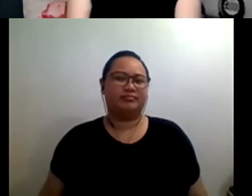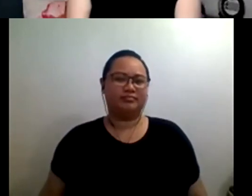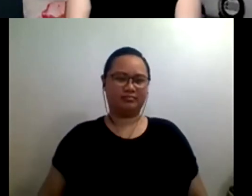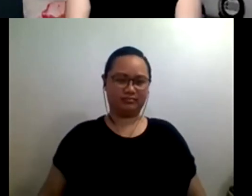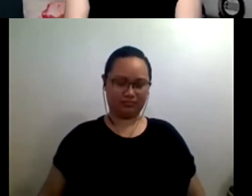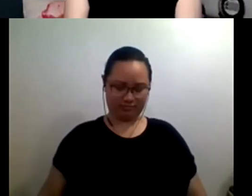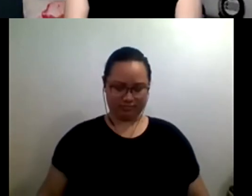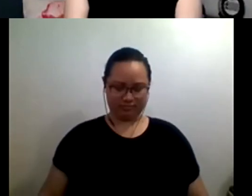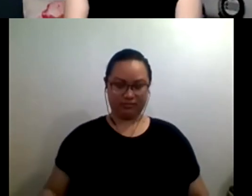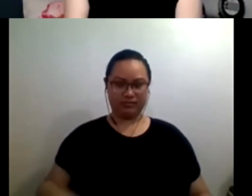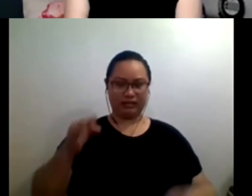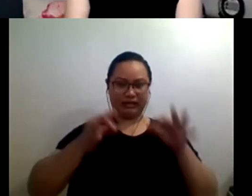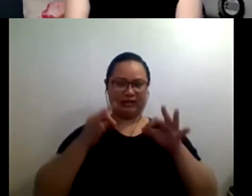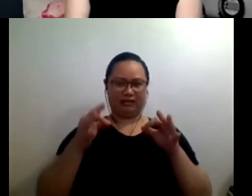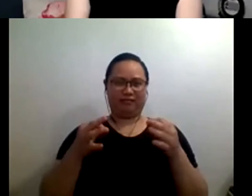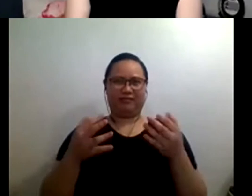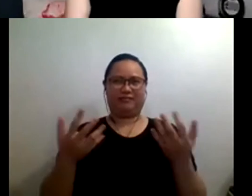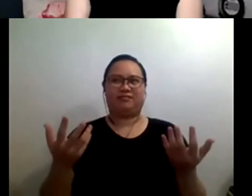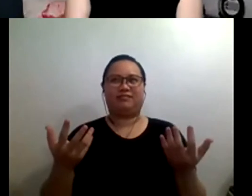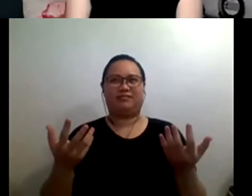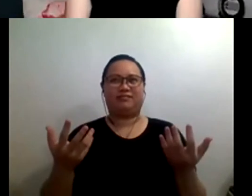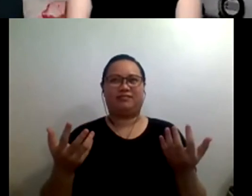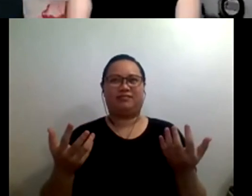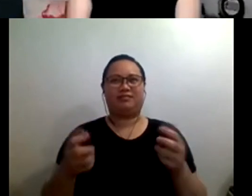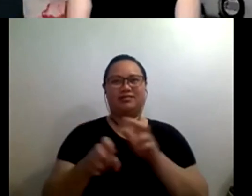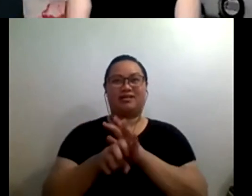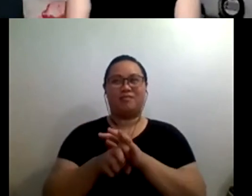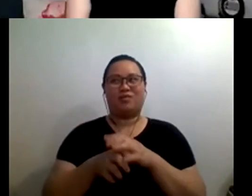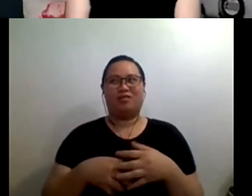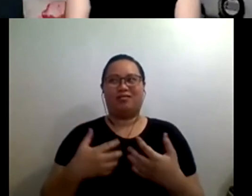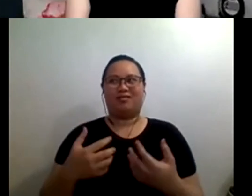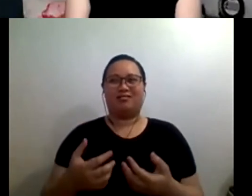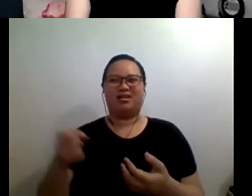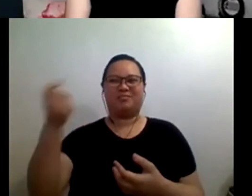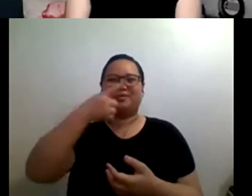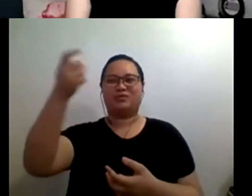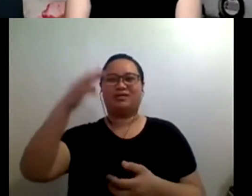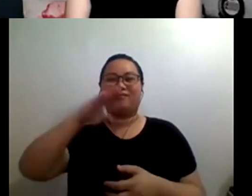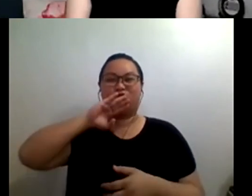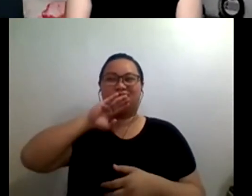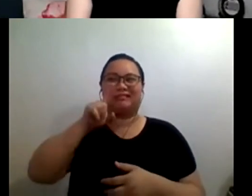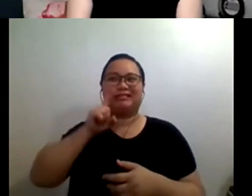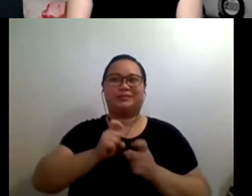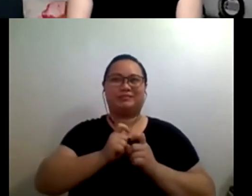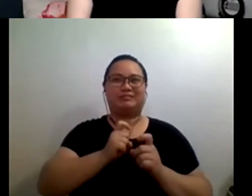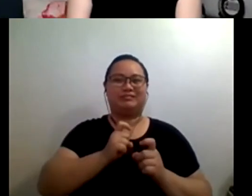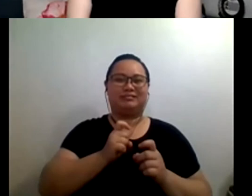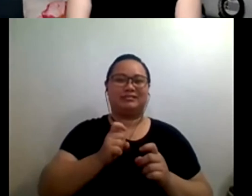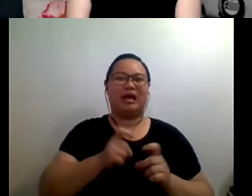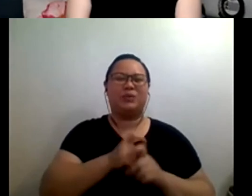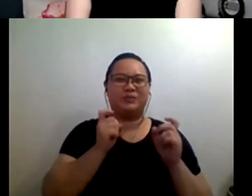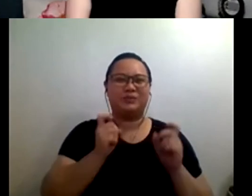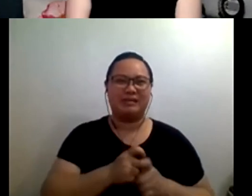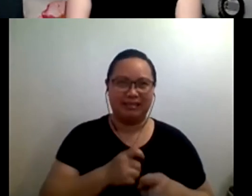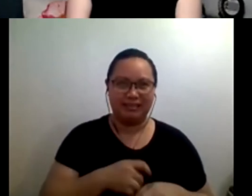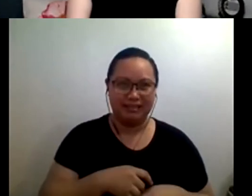if this is causing me to, let's say, to sin or to do bad things already, or to cause harm, then